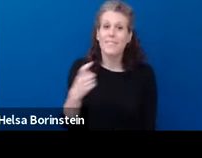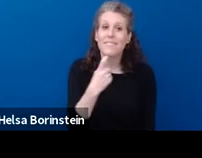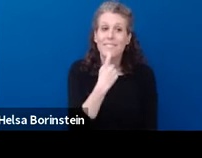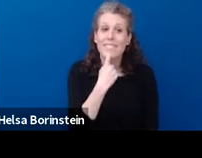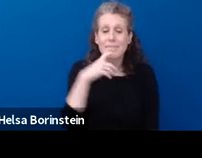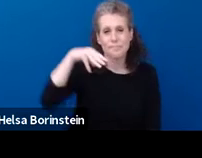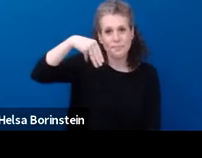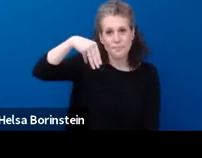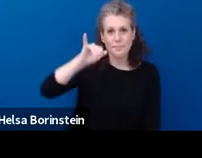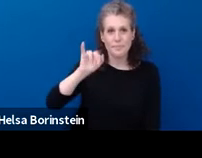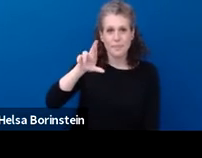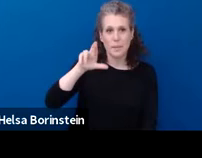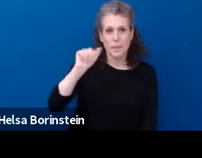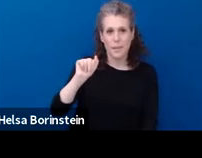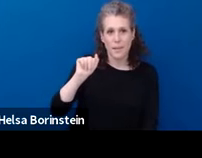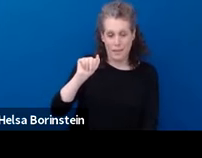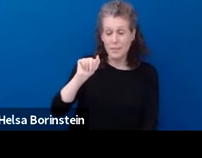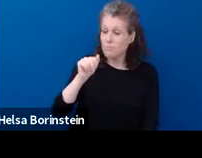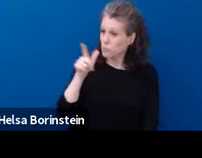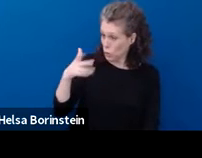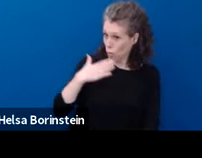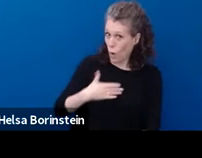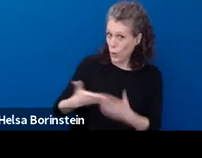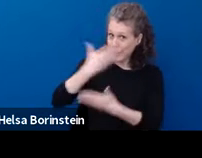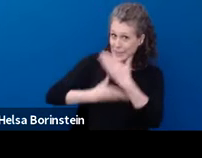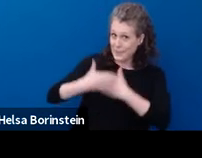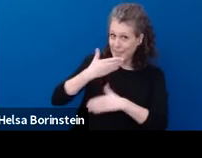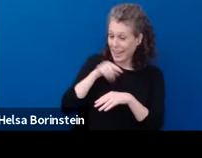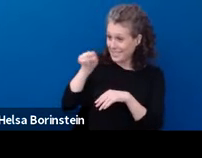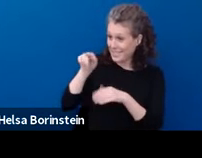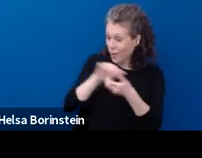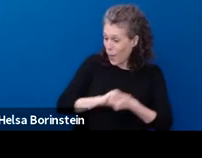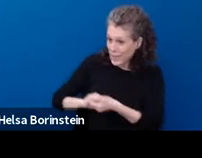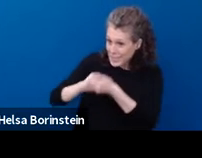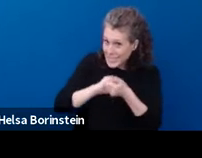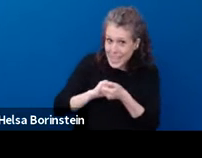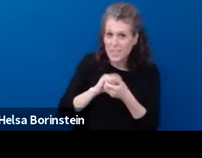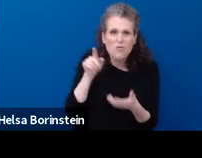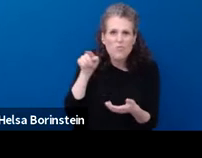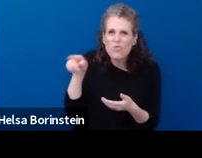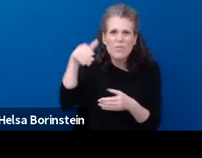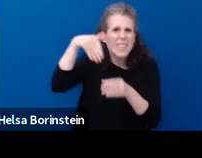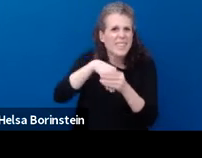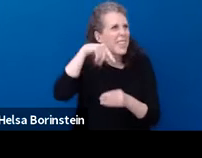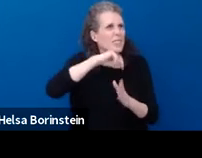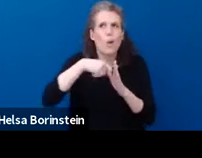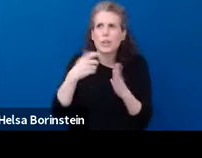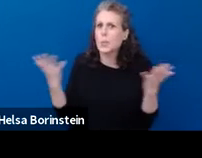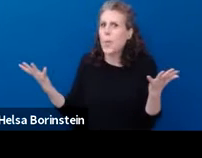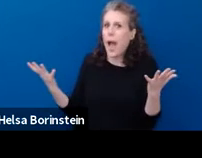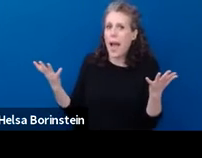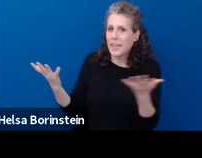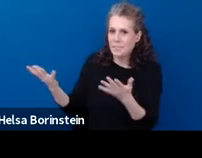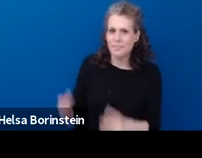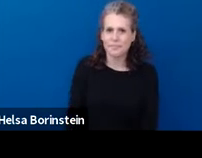Would you like to say something about the organization you're representing and maybe something of why you are in this project as well? Yeah,